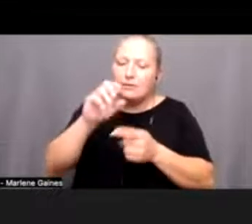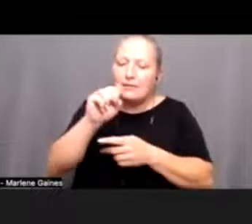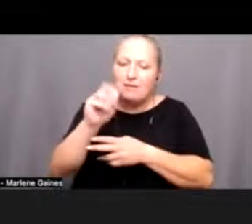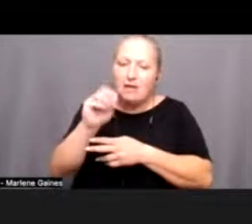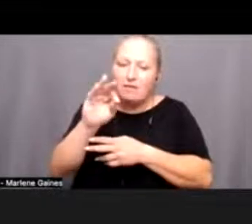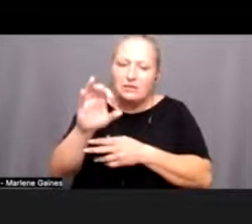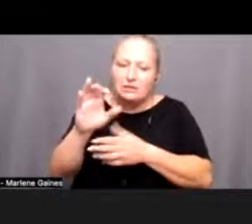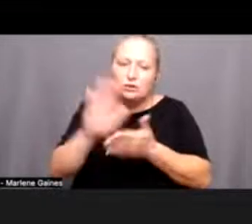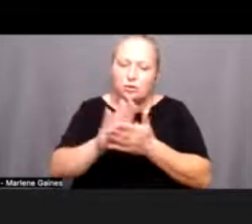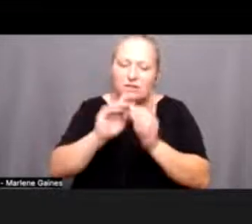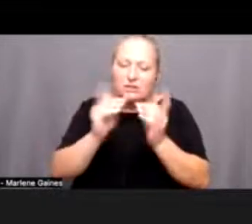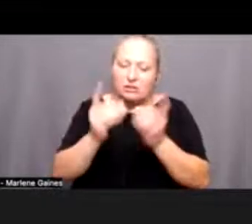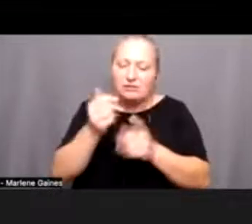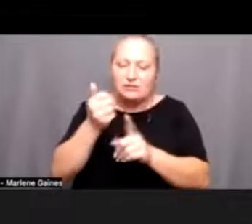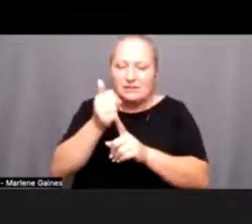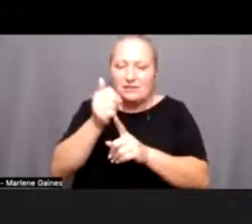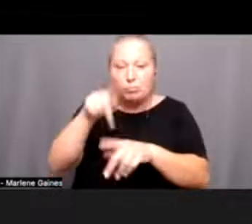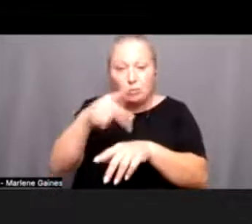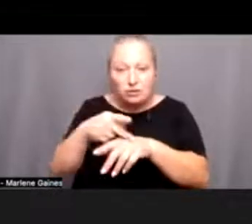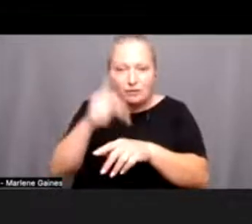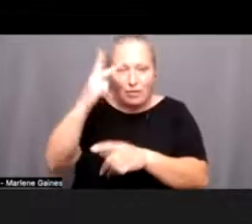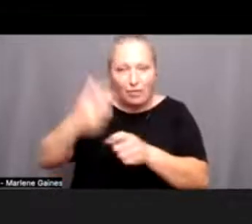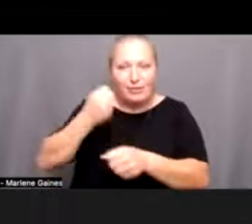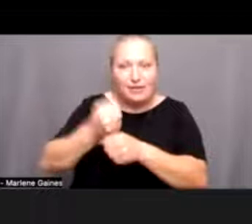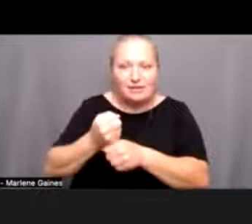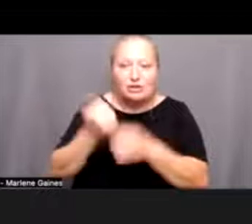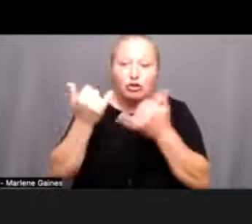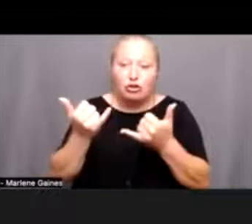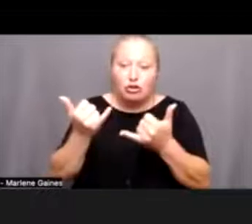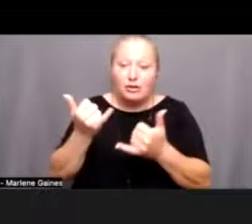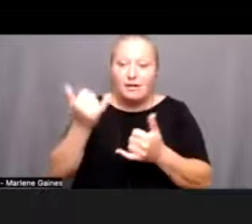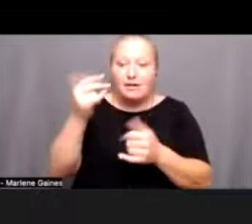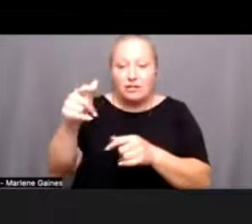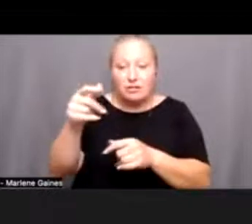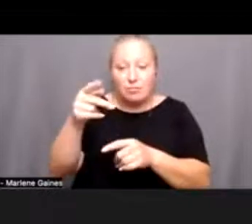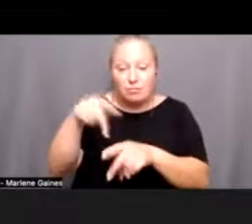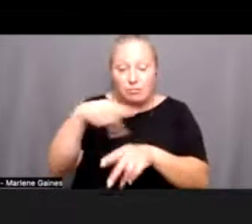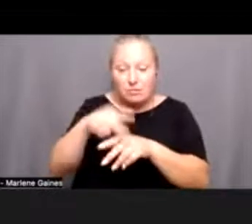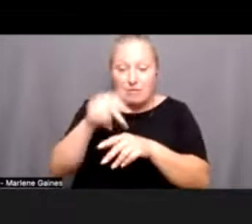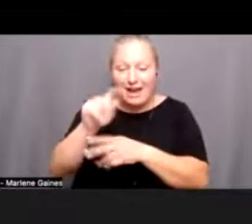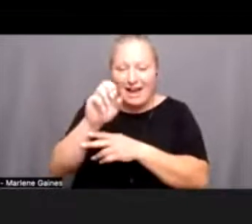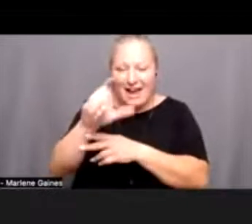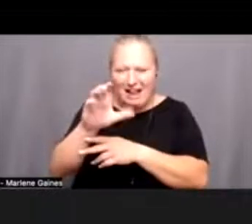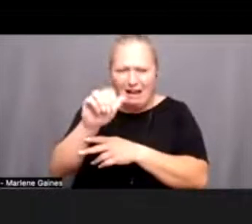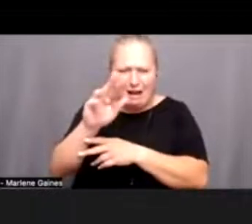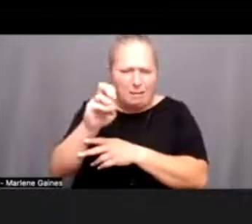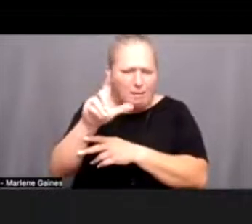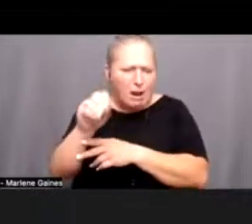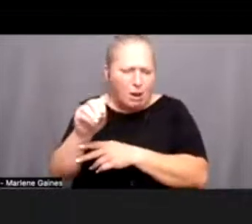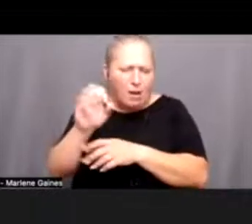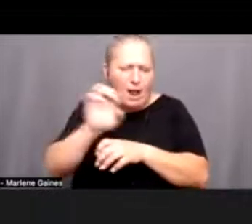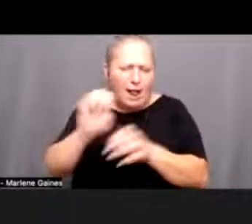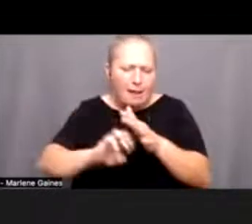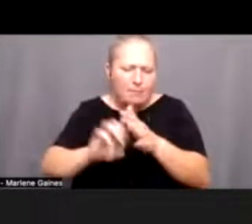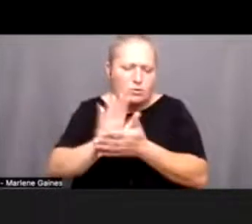where she was principal for 3 years. She's currently the principal at El Carmelo Elementary School, which is